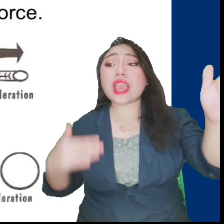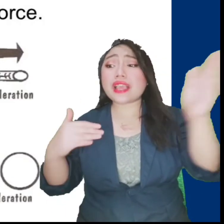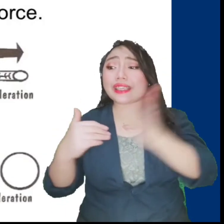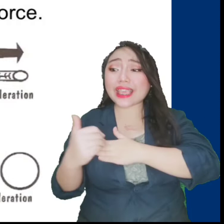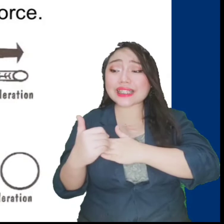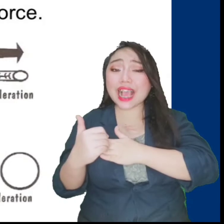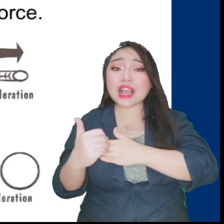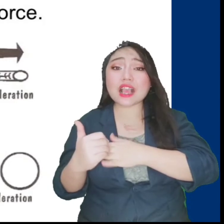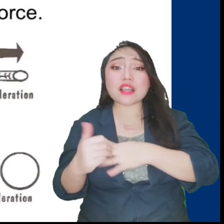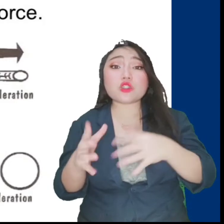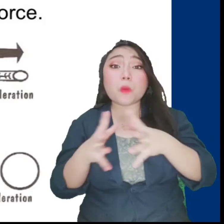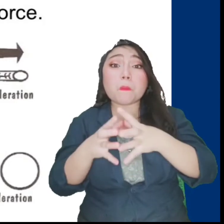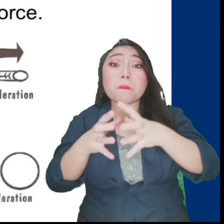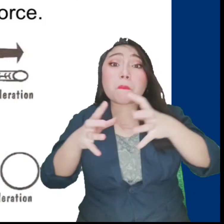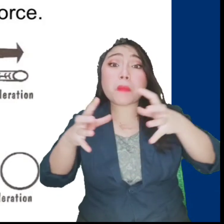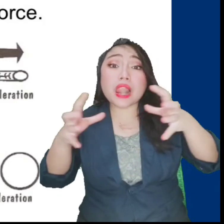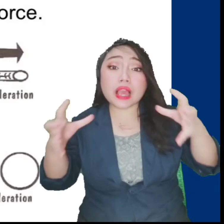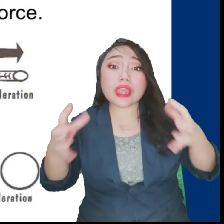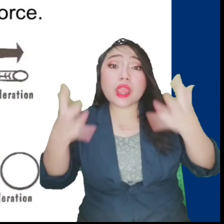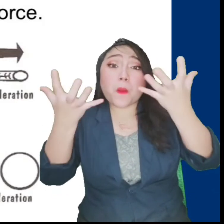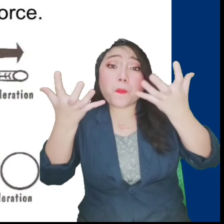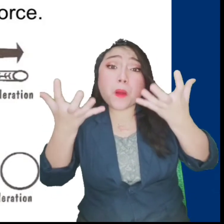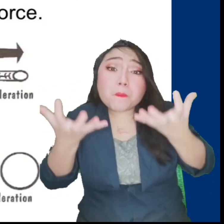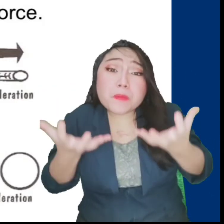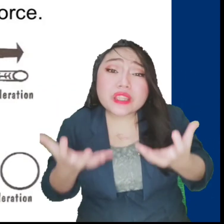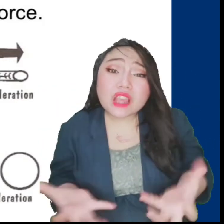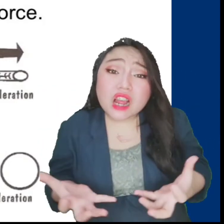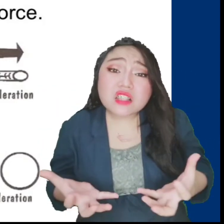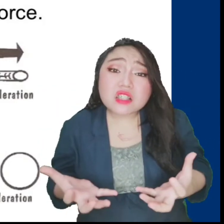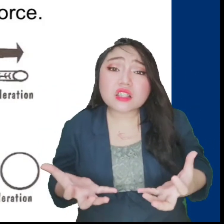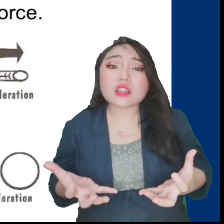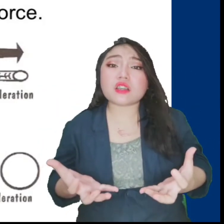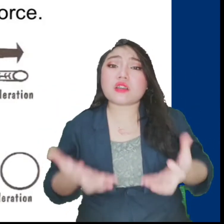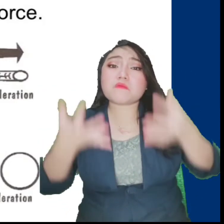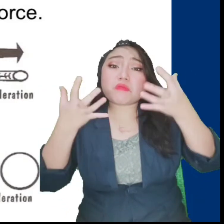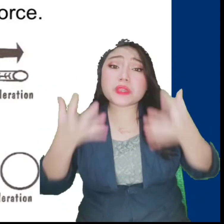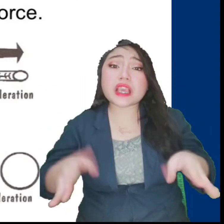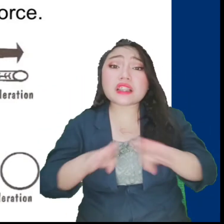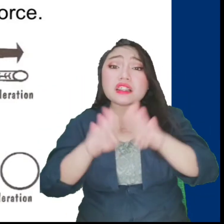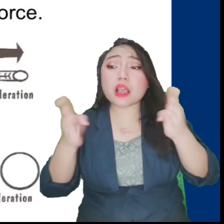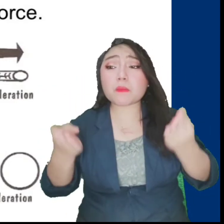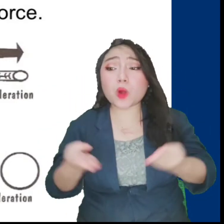accelerate compared to the big ball, which is heavy.